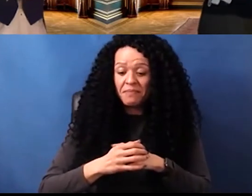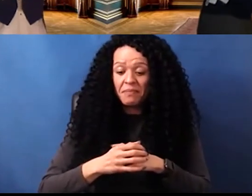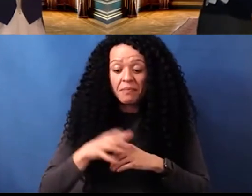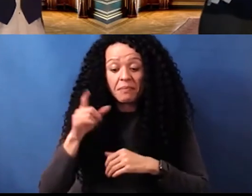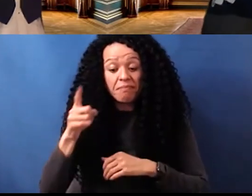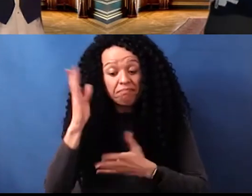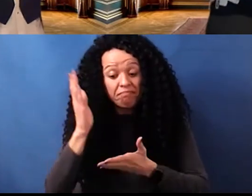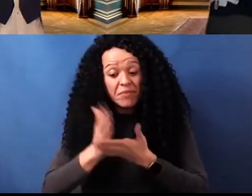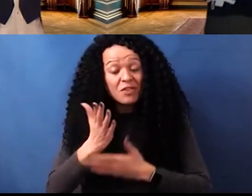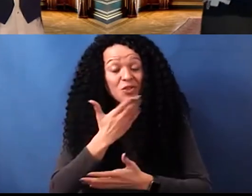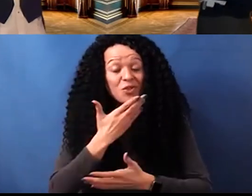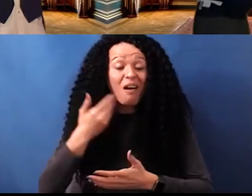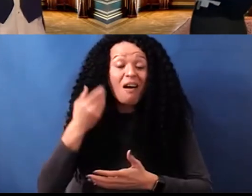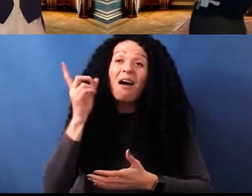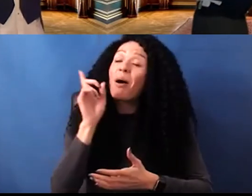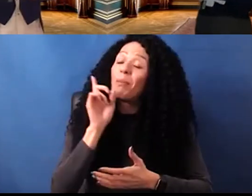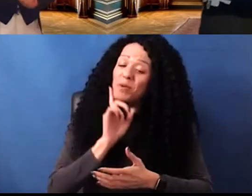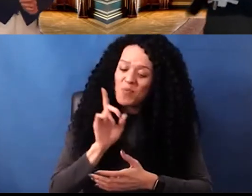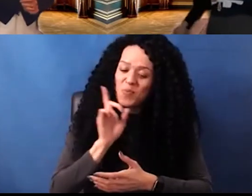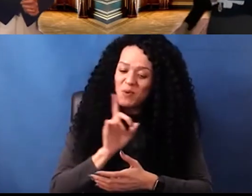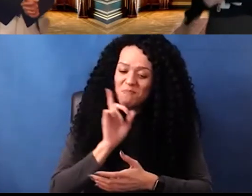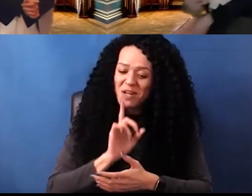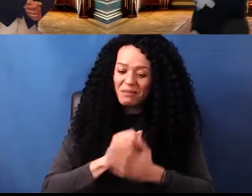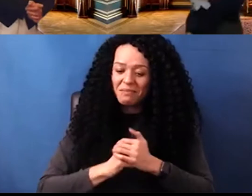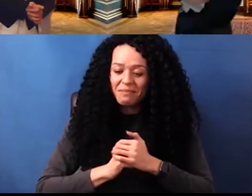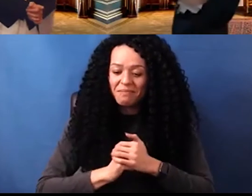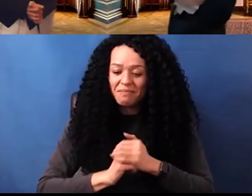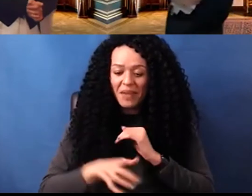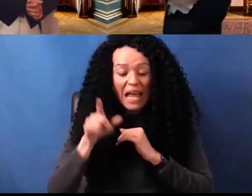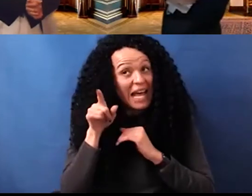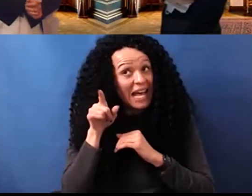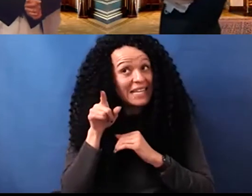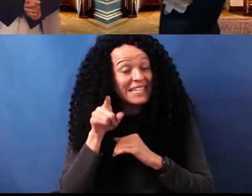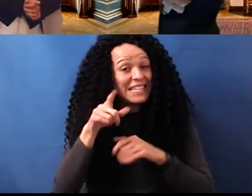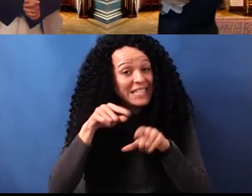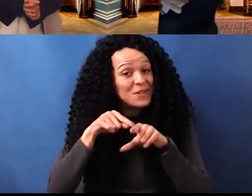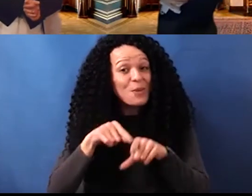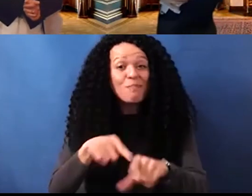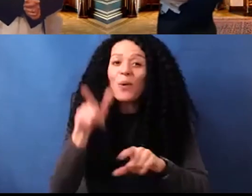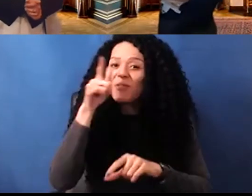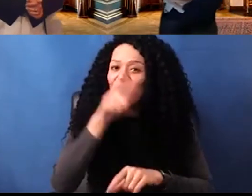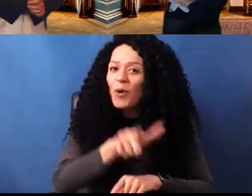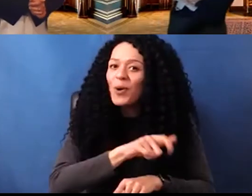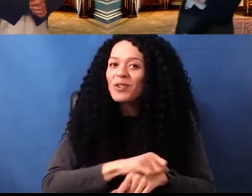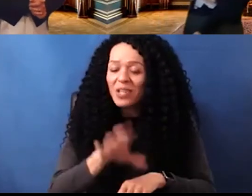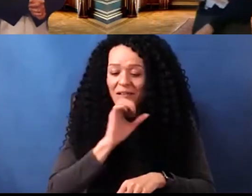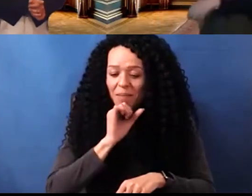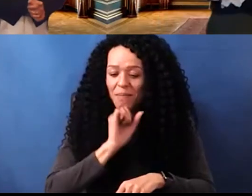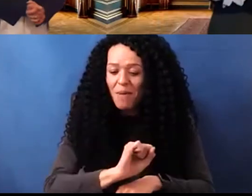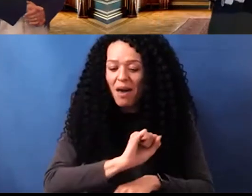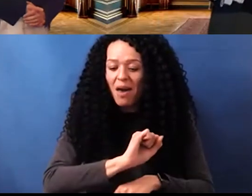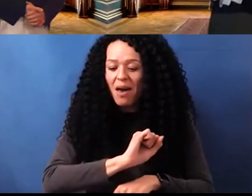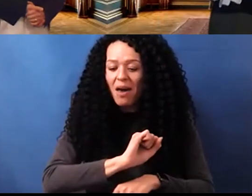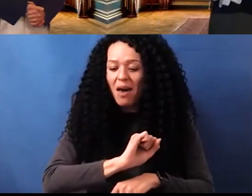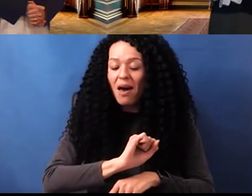for indeed she's a charming woman, and he's a most fortunate